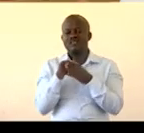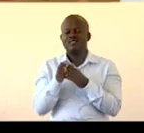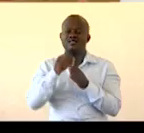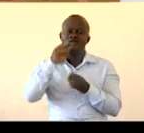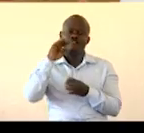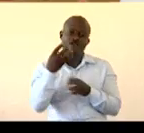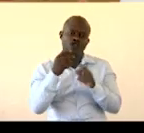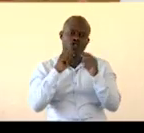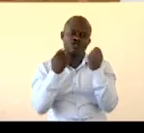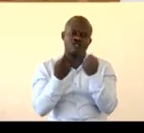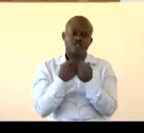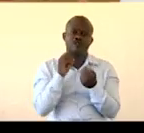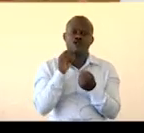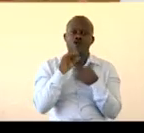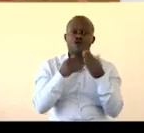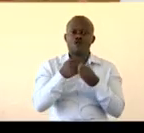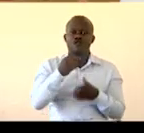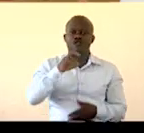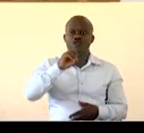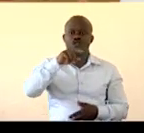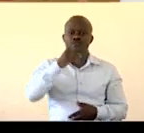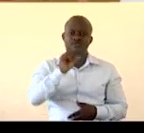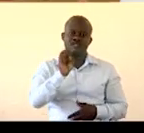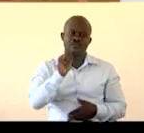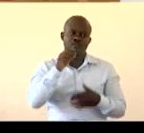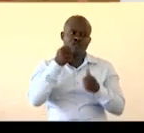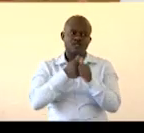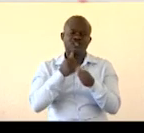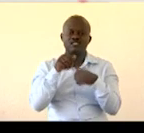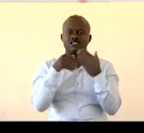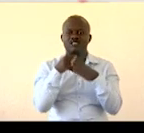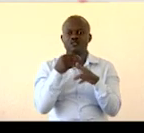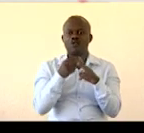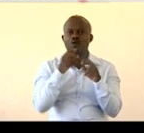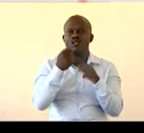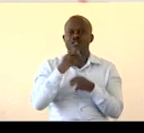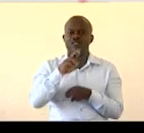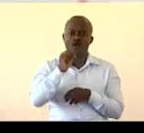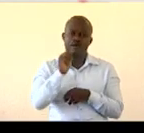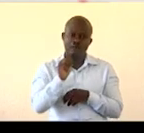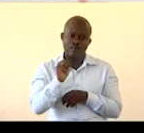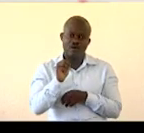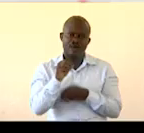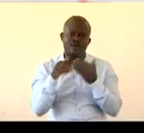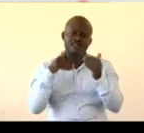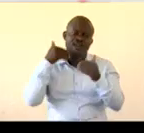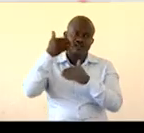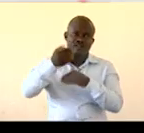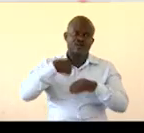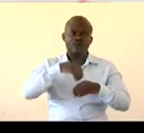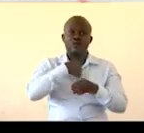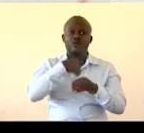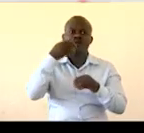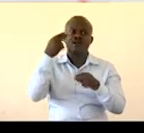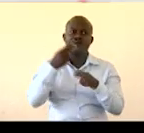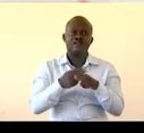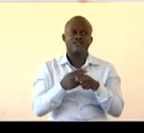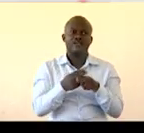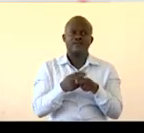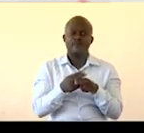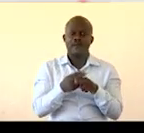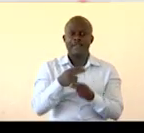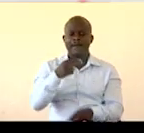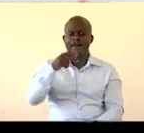type of tropism, which is called thermotropism. Then we also have what we call